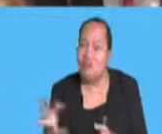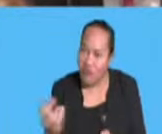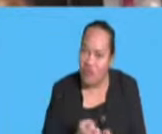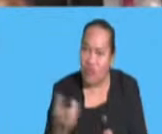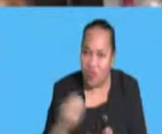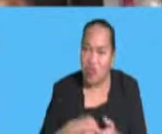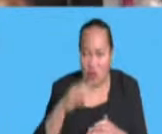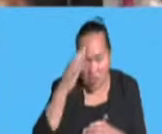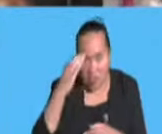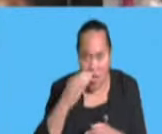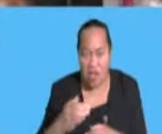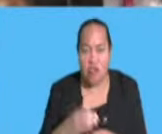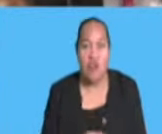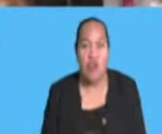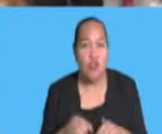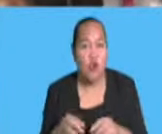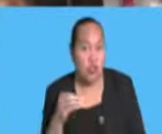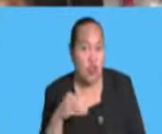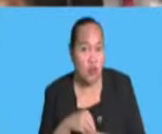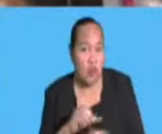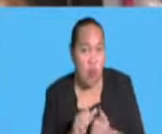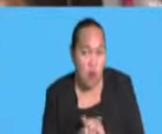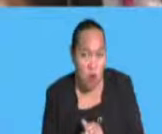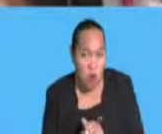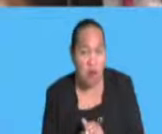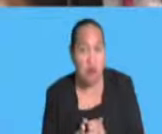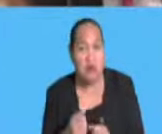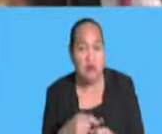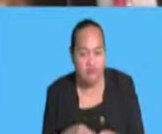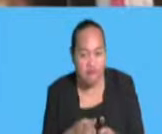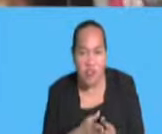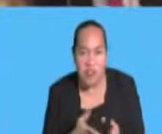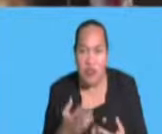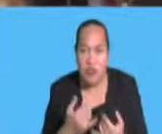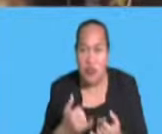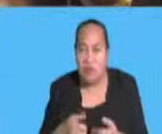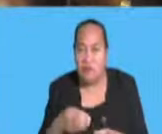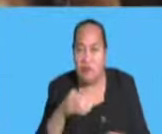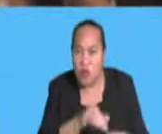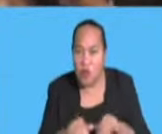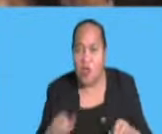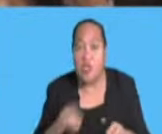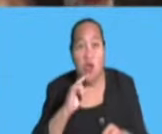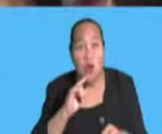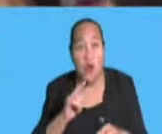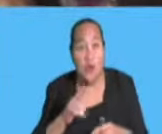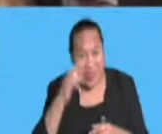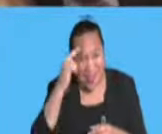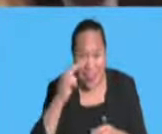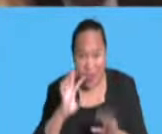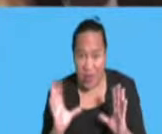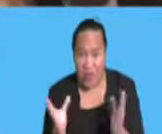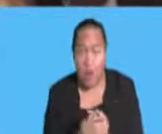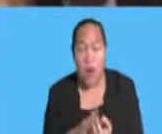wide variety of local economic activity, from corn sellers to sports merchandising. And as a nation, Mr. Speaker said,